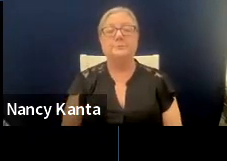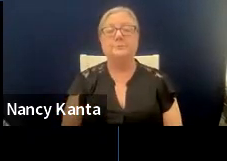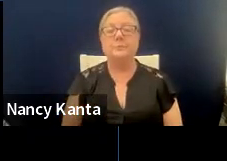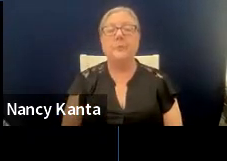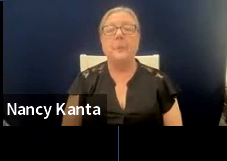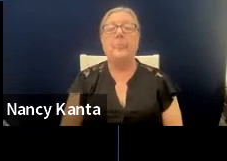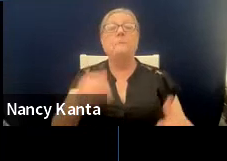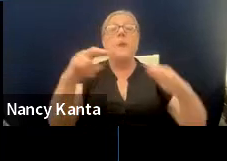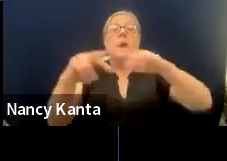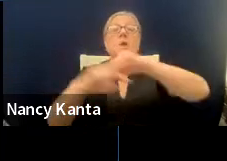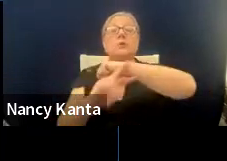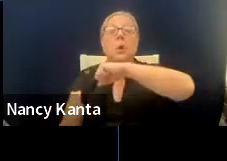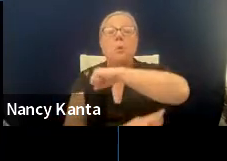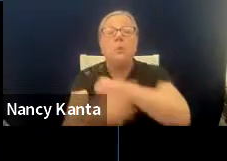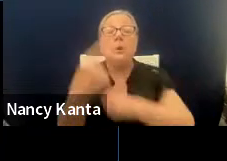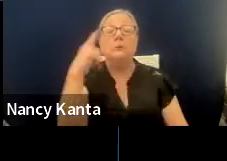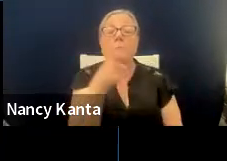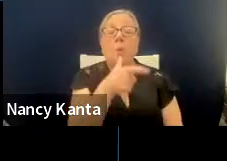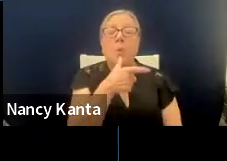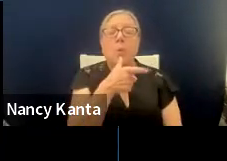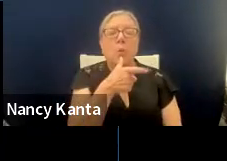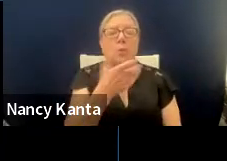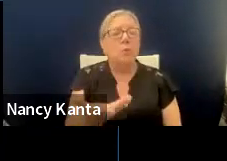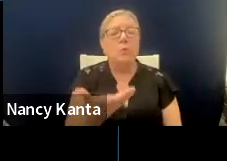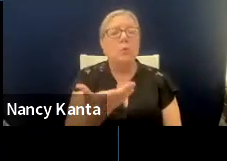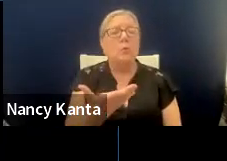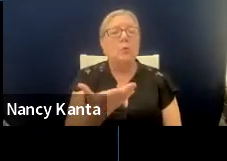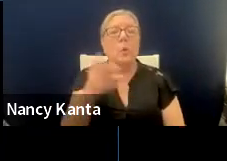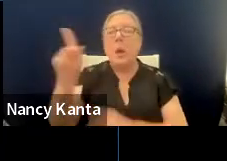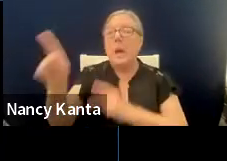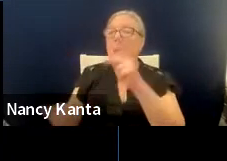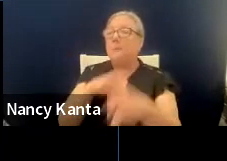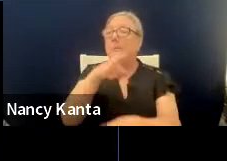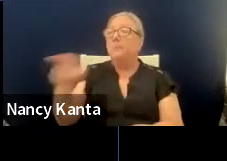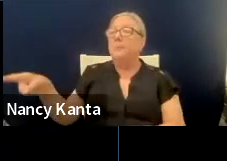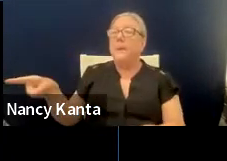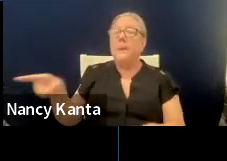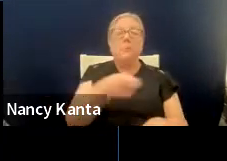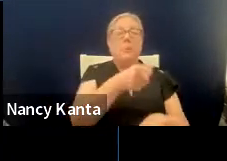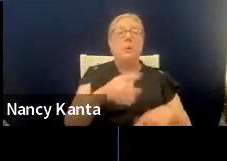So who is this bridge for? Who are the people that this is going to impact?